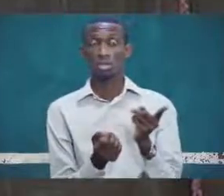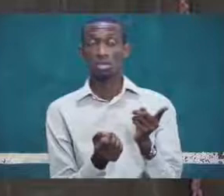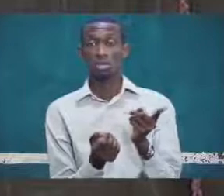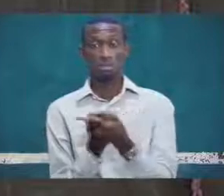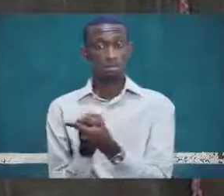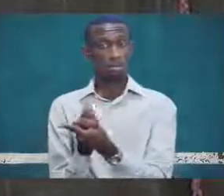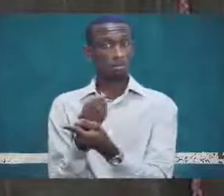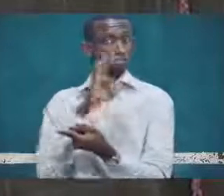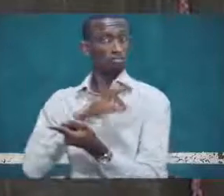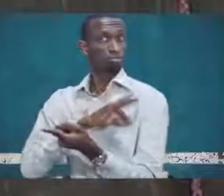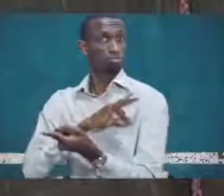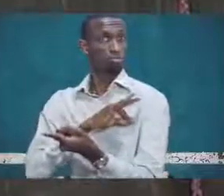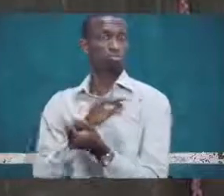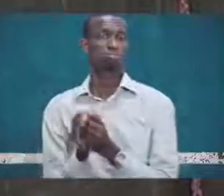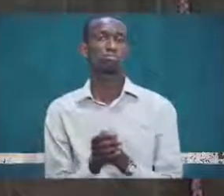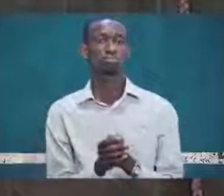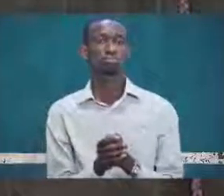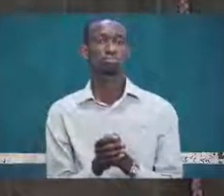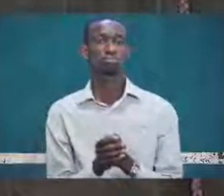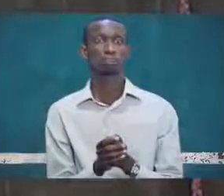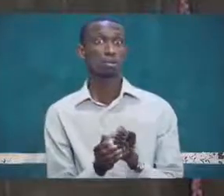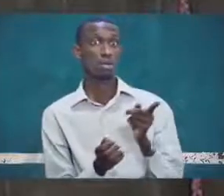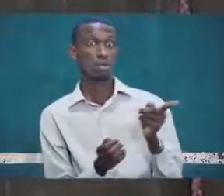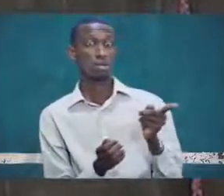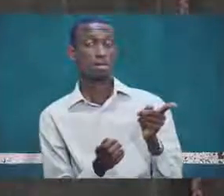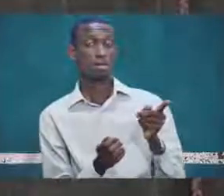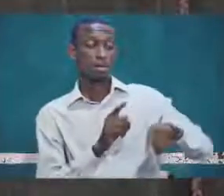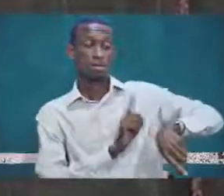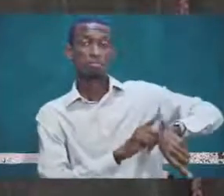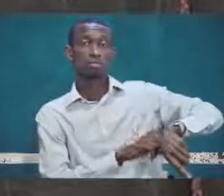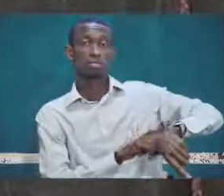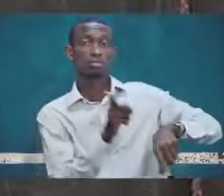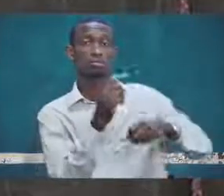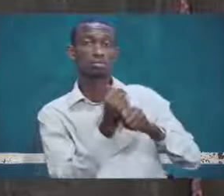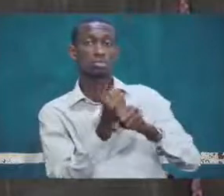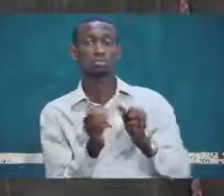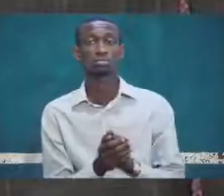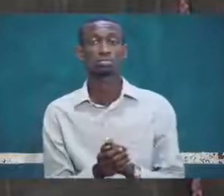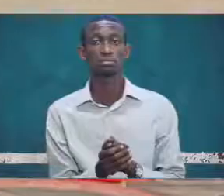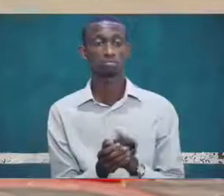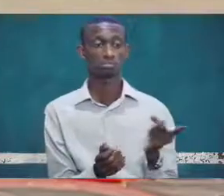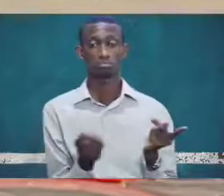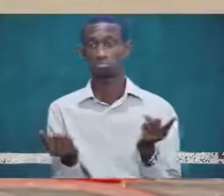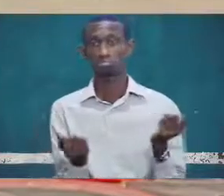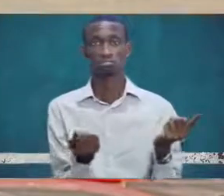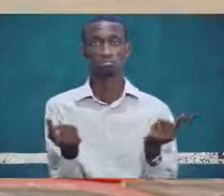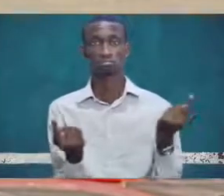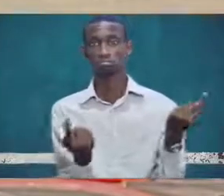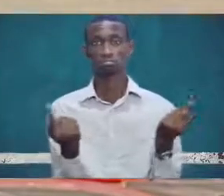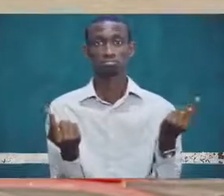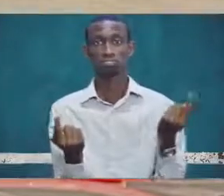should be proportional to how many hours you work. These are the two quantities I was talking